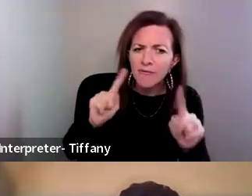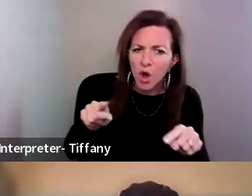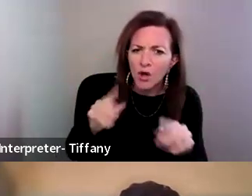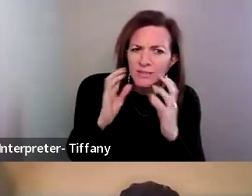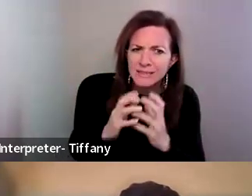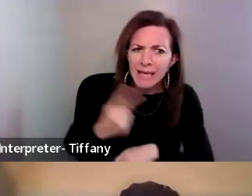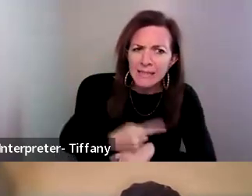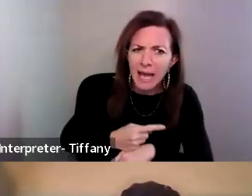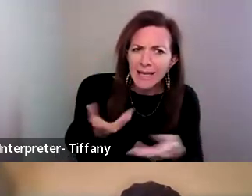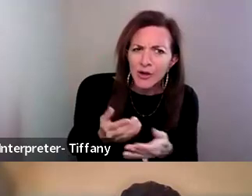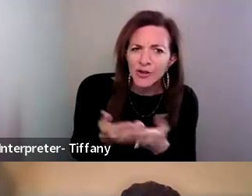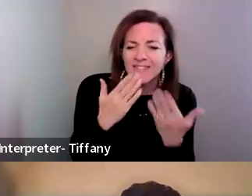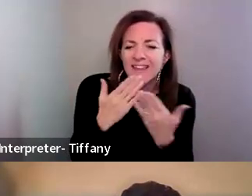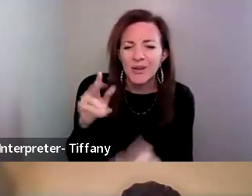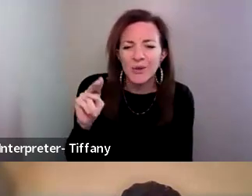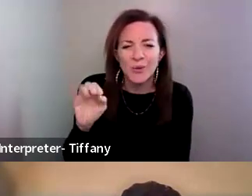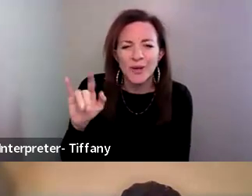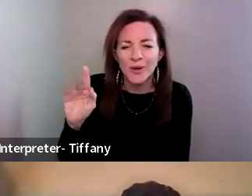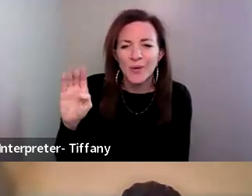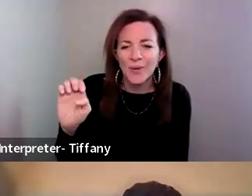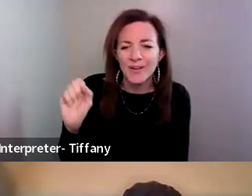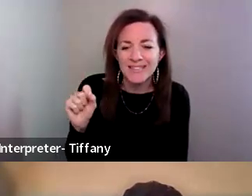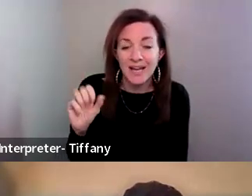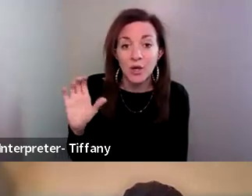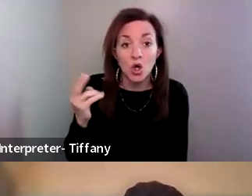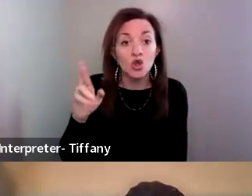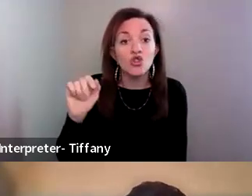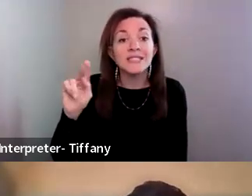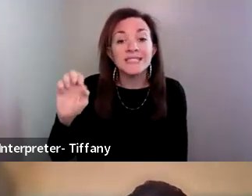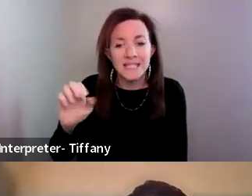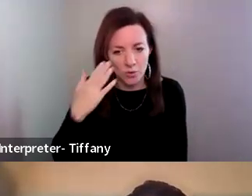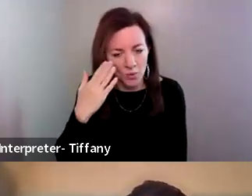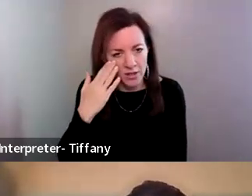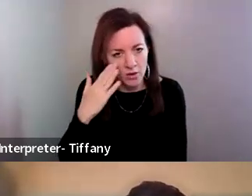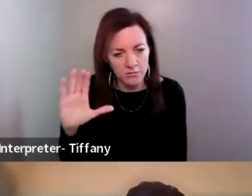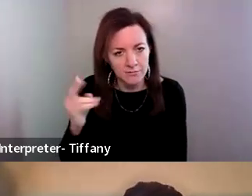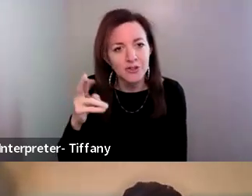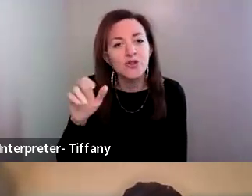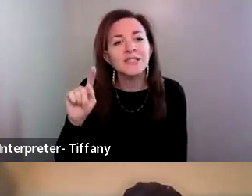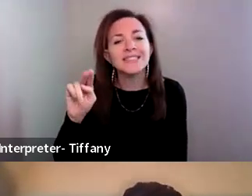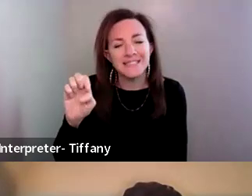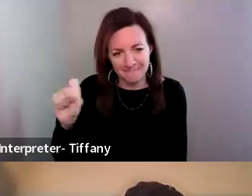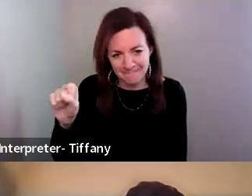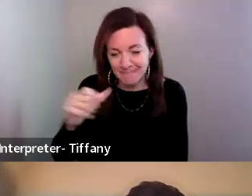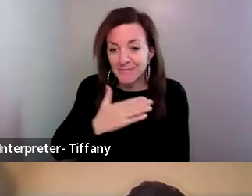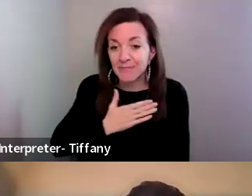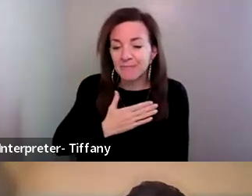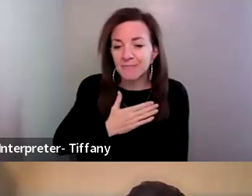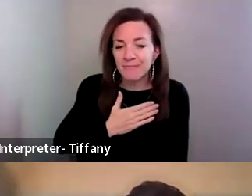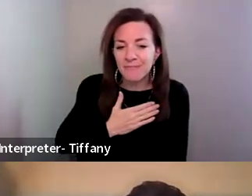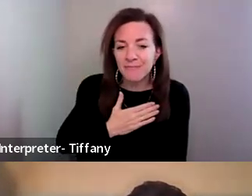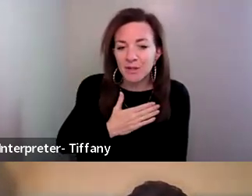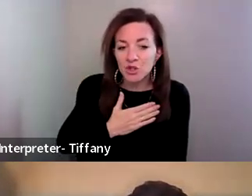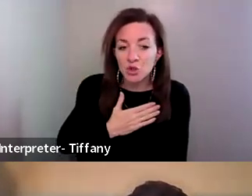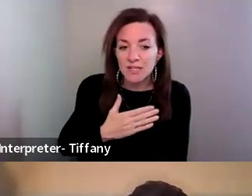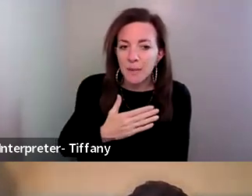here. Thank you so much, Nicole. Yeah, folks got questions. Christine's been. We know Christine. Christine is my wizard behind the curtain,